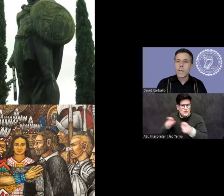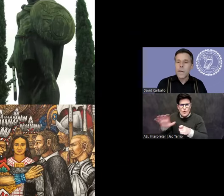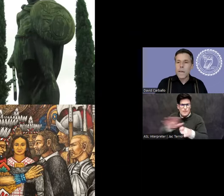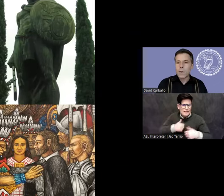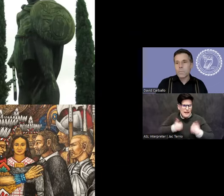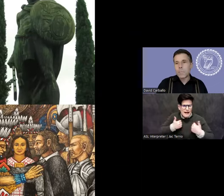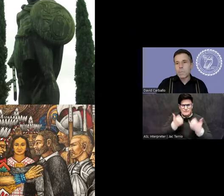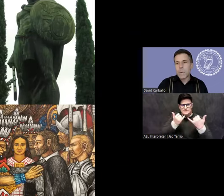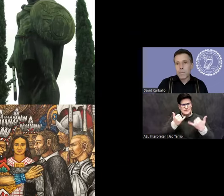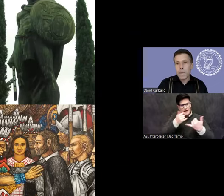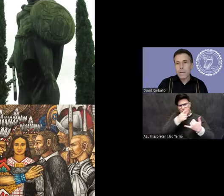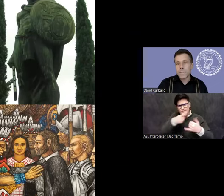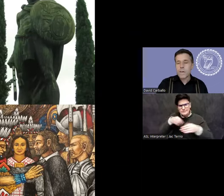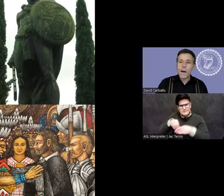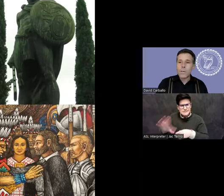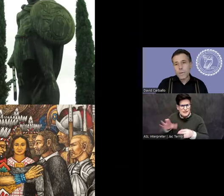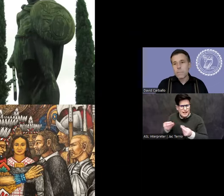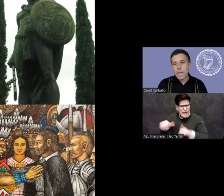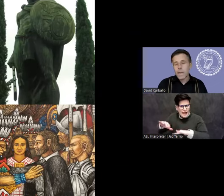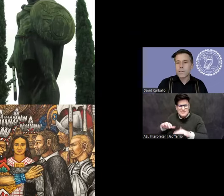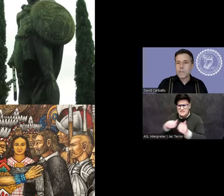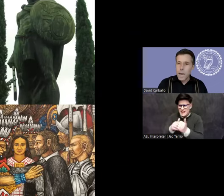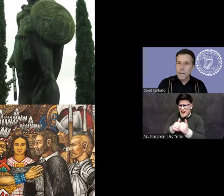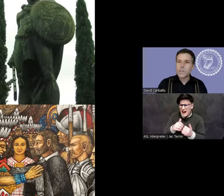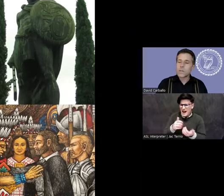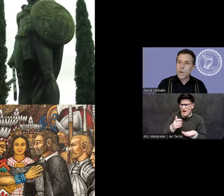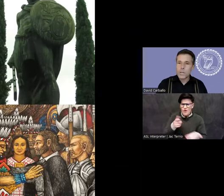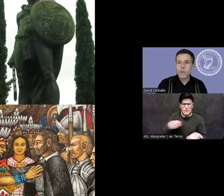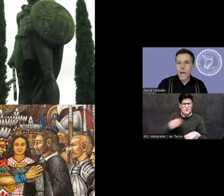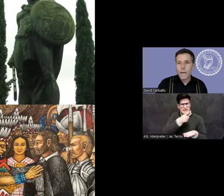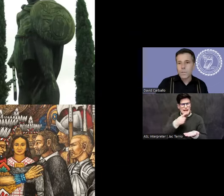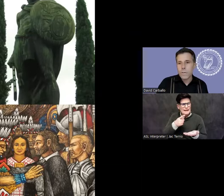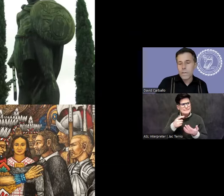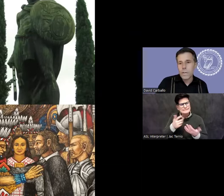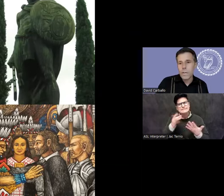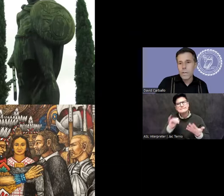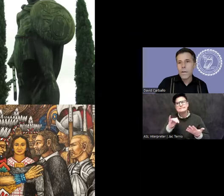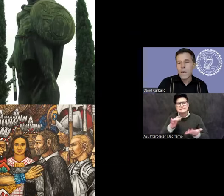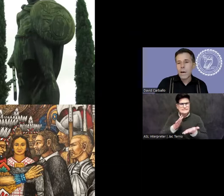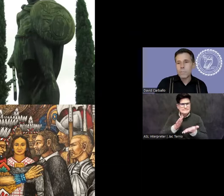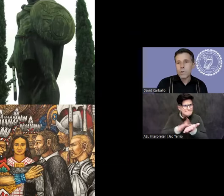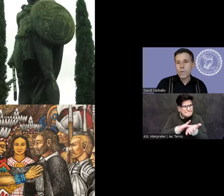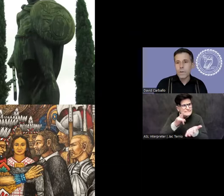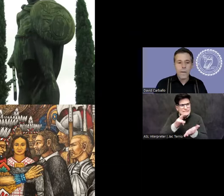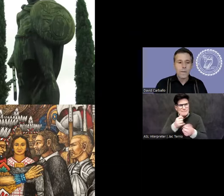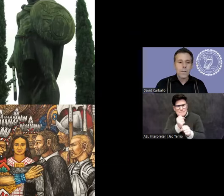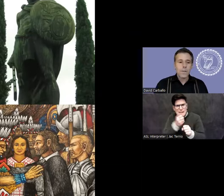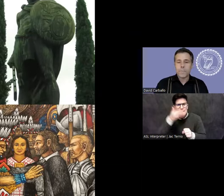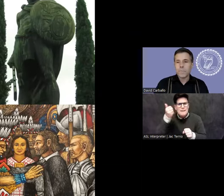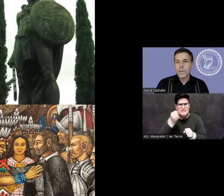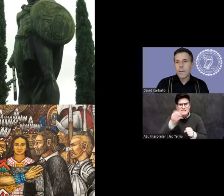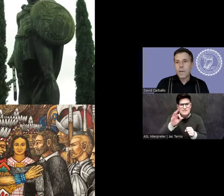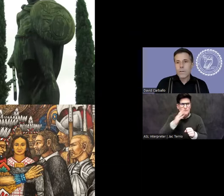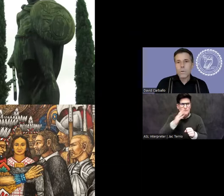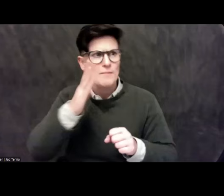action? And how did people make the best of, in many cases, a bad situation or act strategically to their advantage?